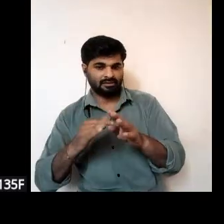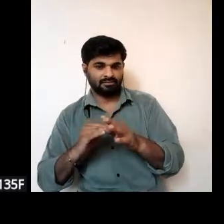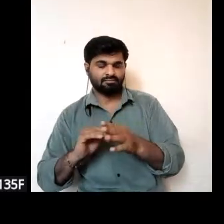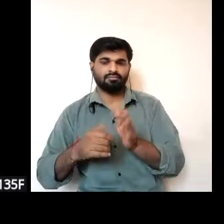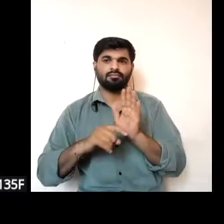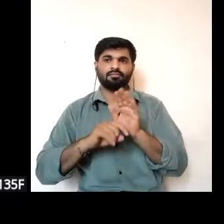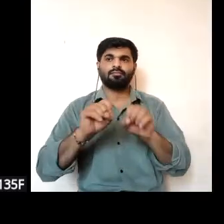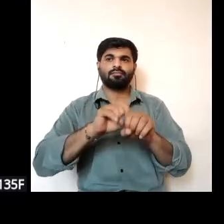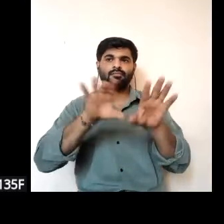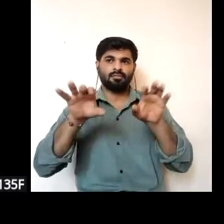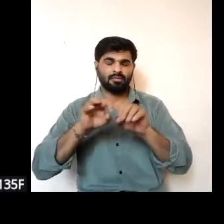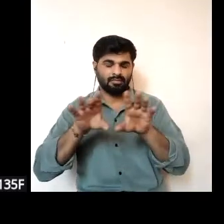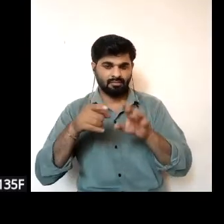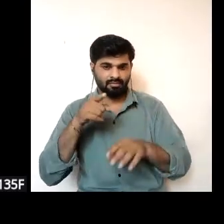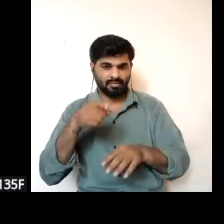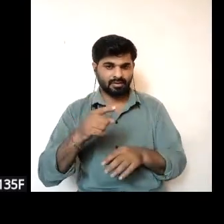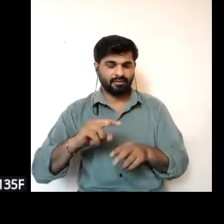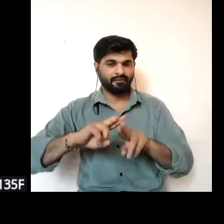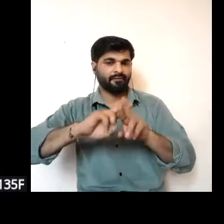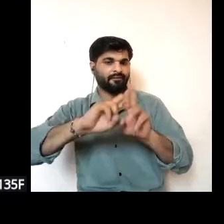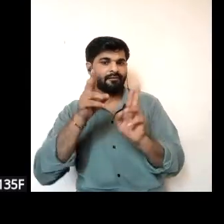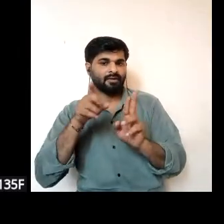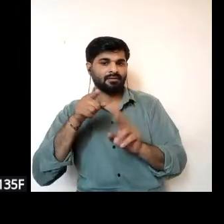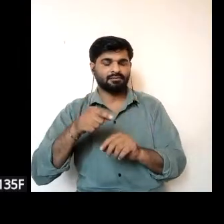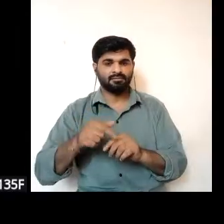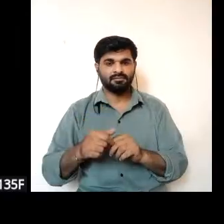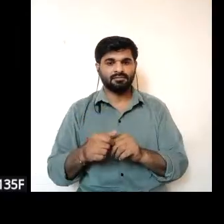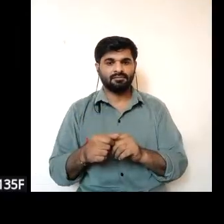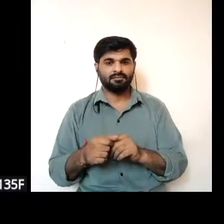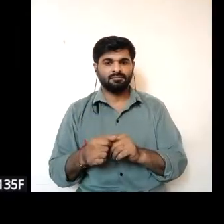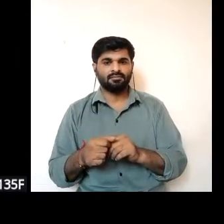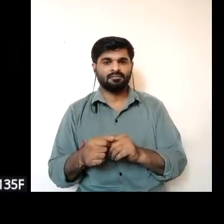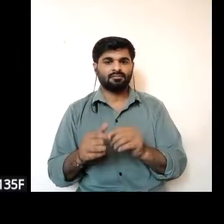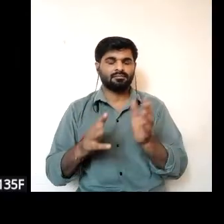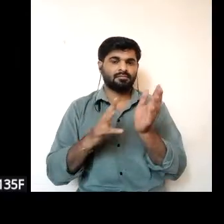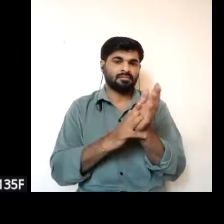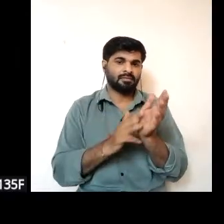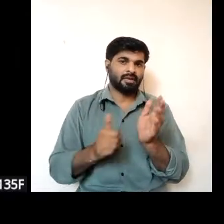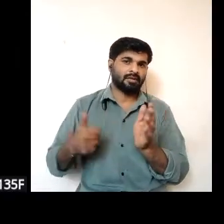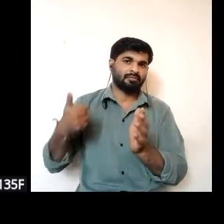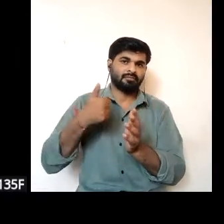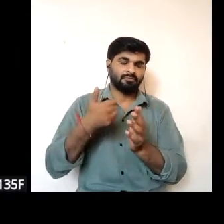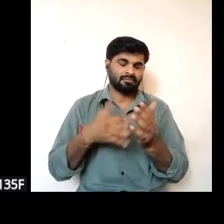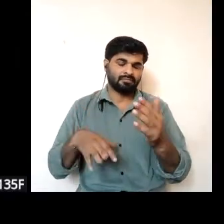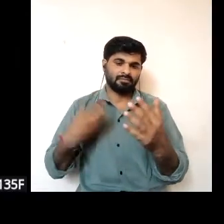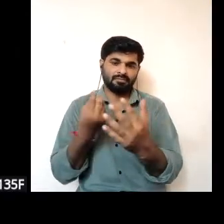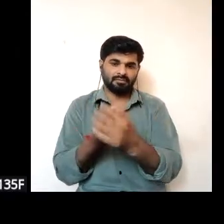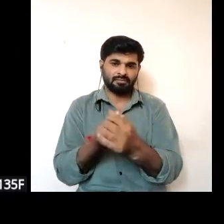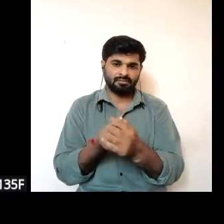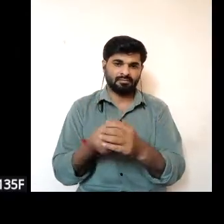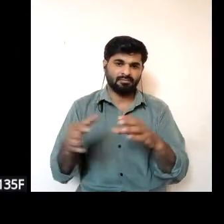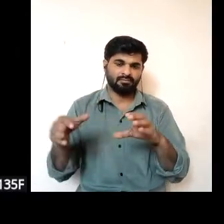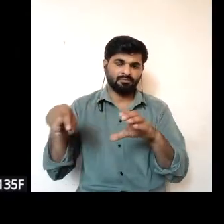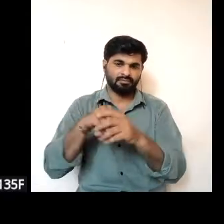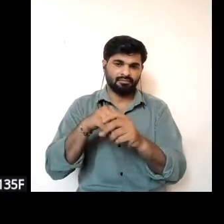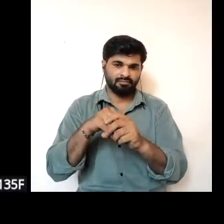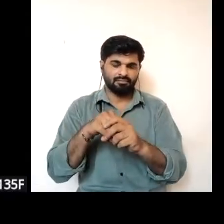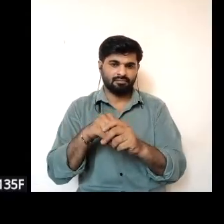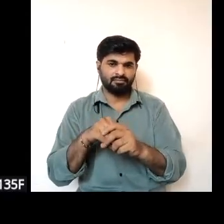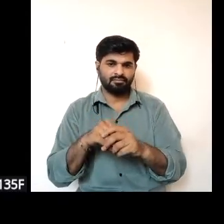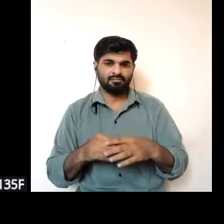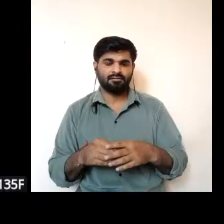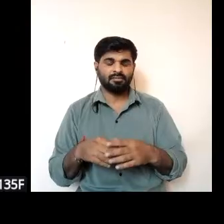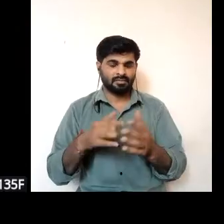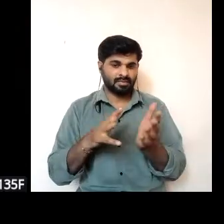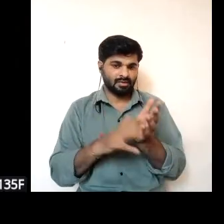And finally, of course, the intervention of the Home Minister. The census falls under the Home Ministry. Mr. L.K.